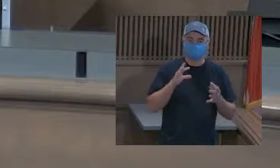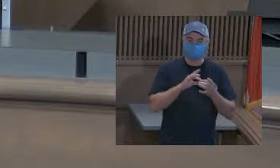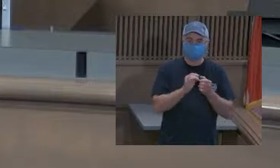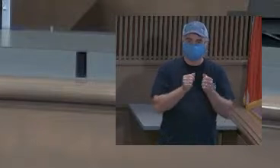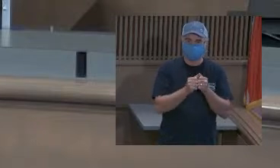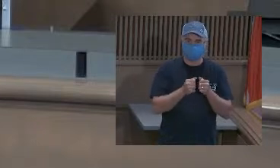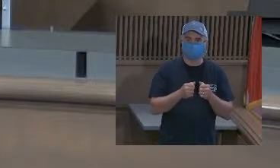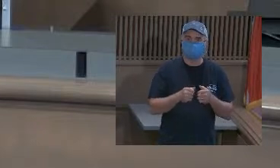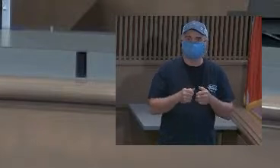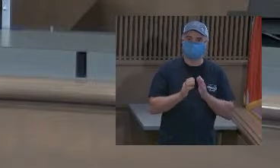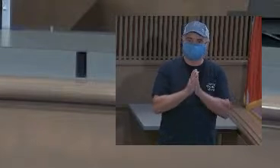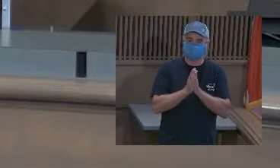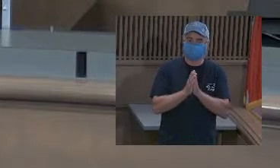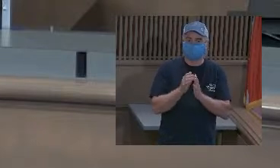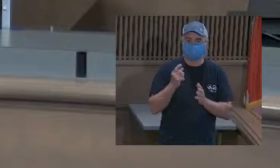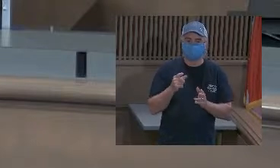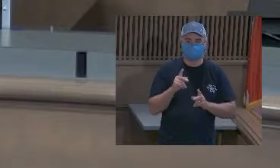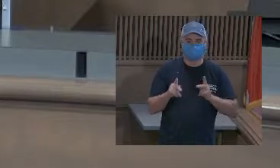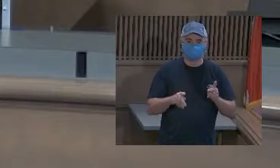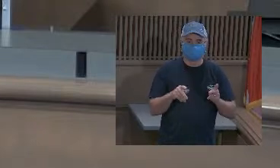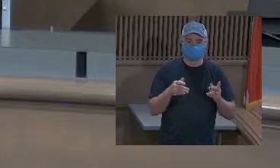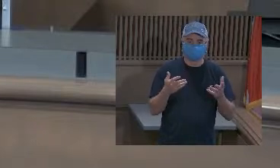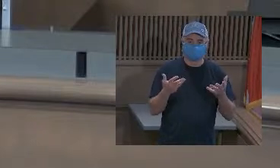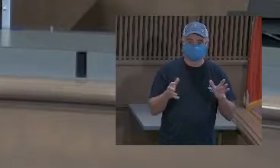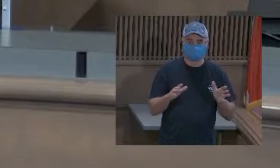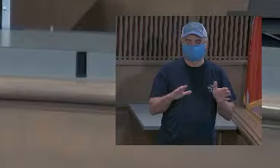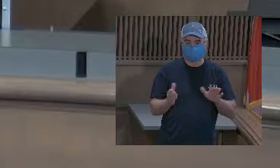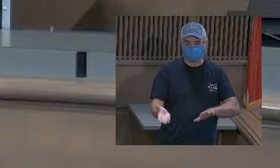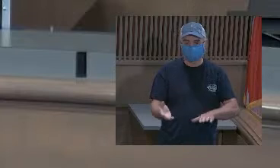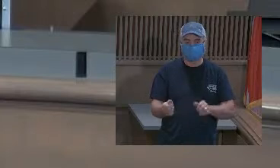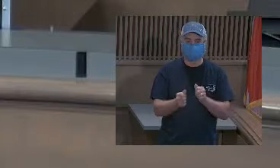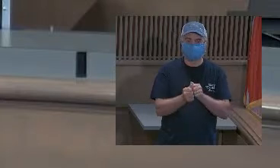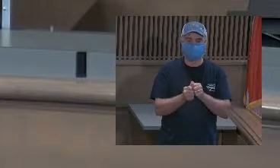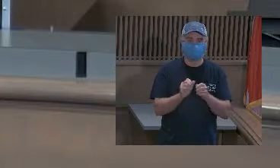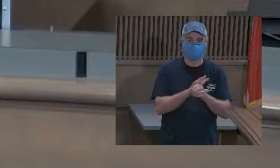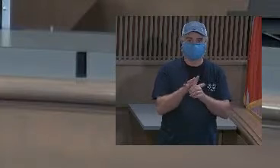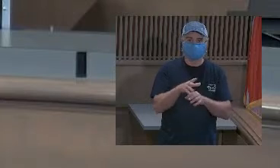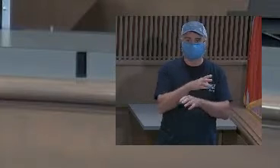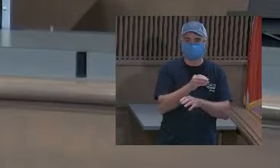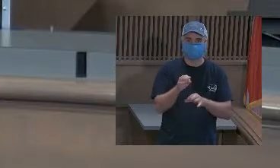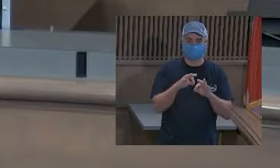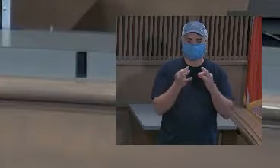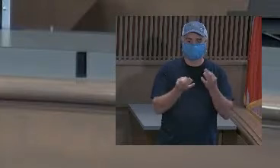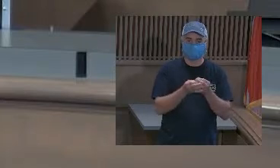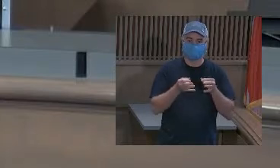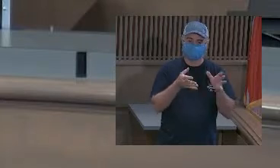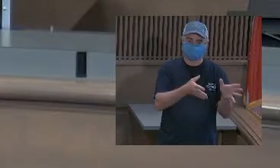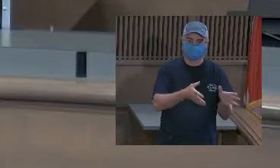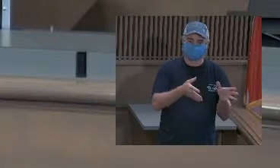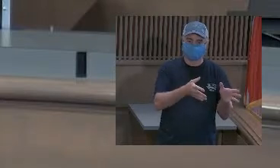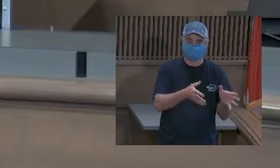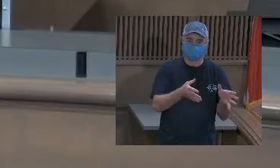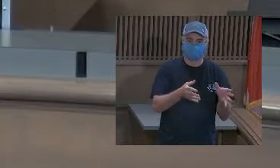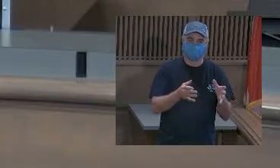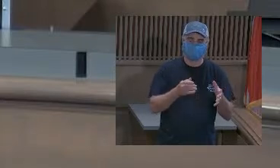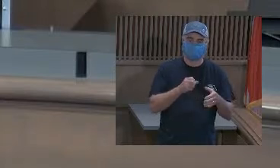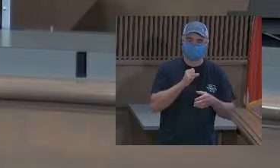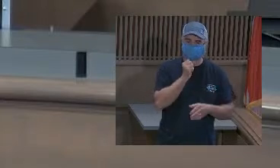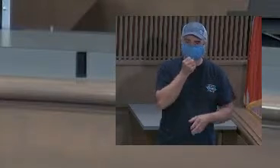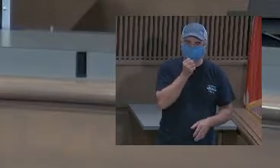moment of silence for the lives we've lost and for the families they leave behind.